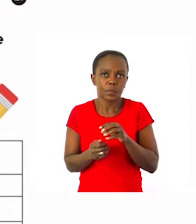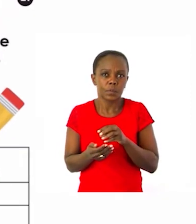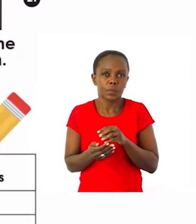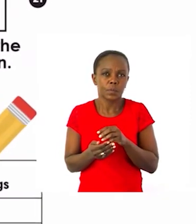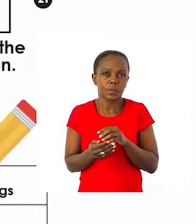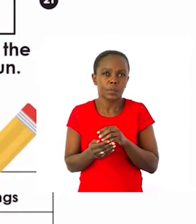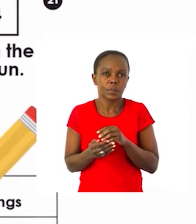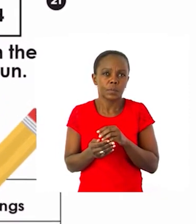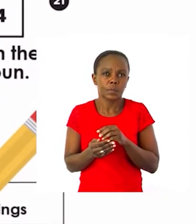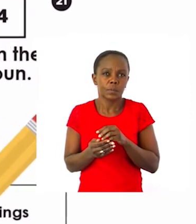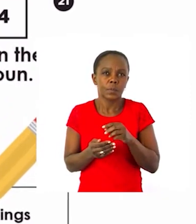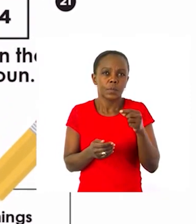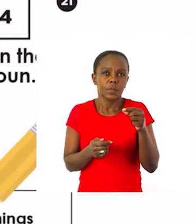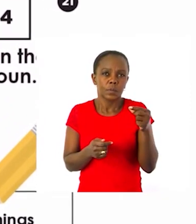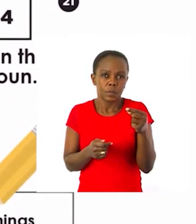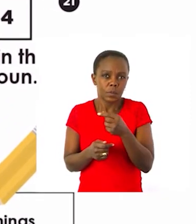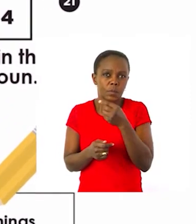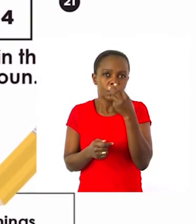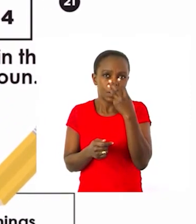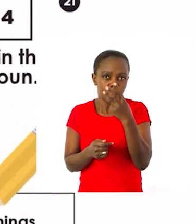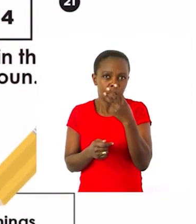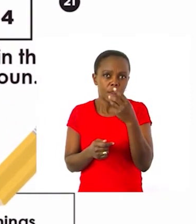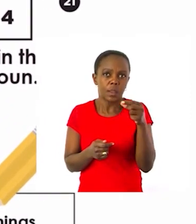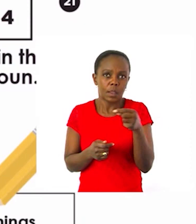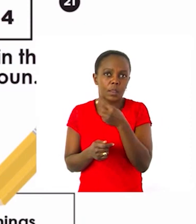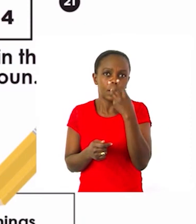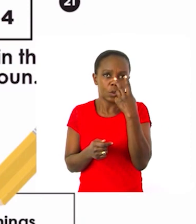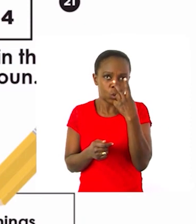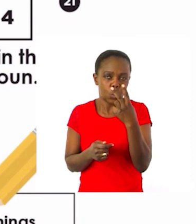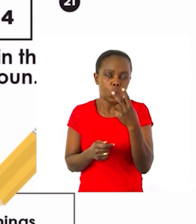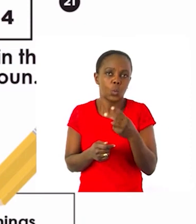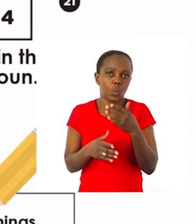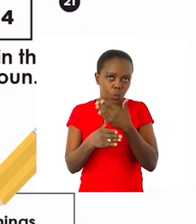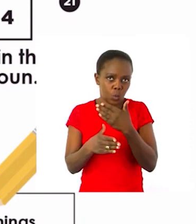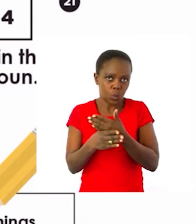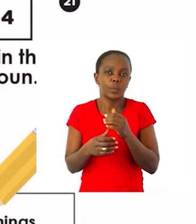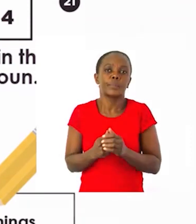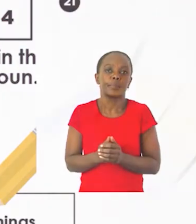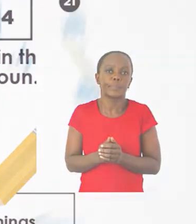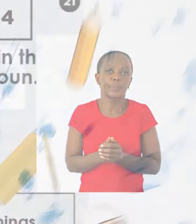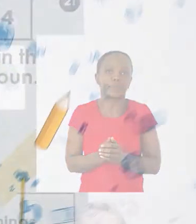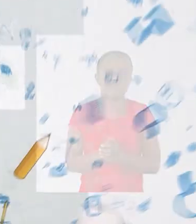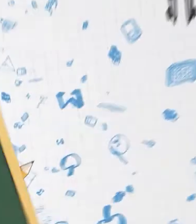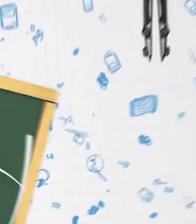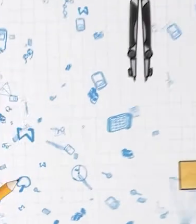This lesson is for grade 3s, but grade 2s can also do this lesson.